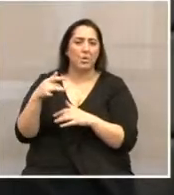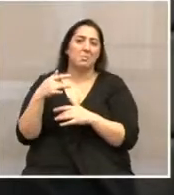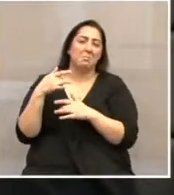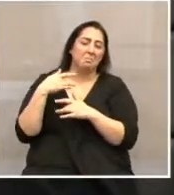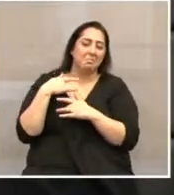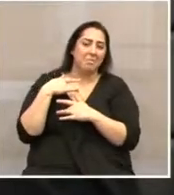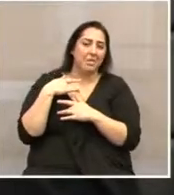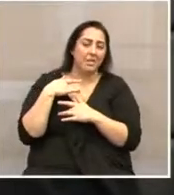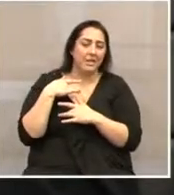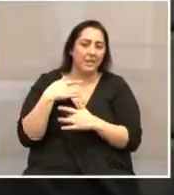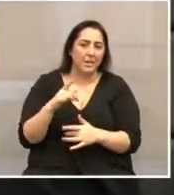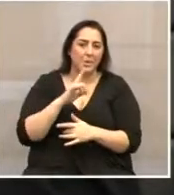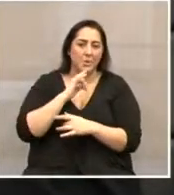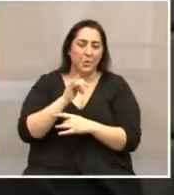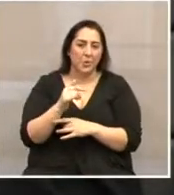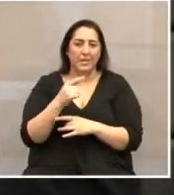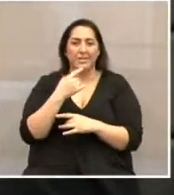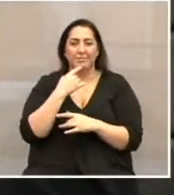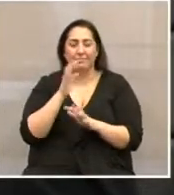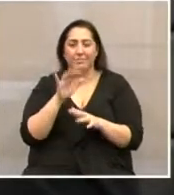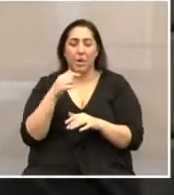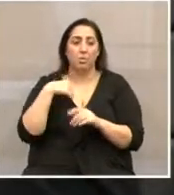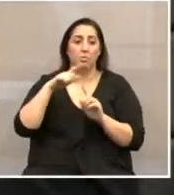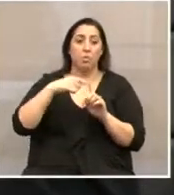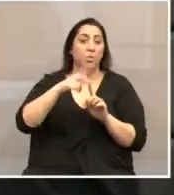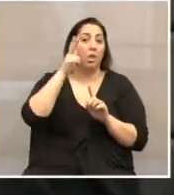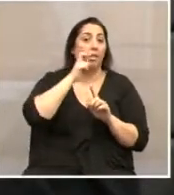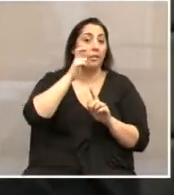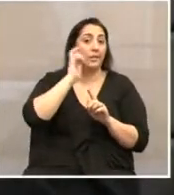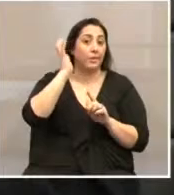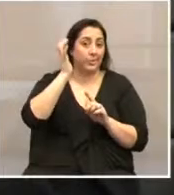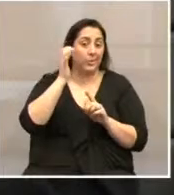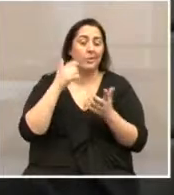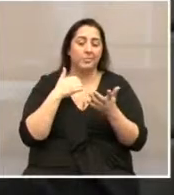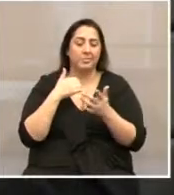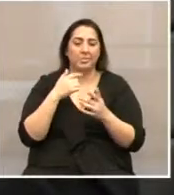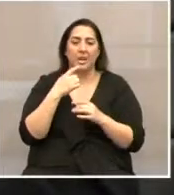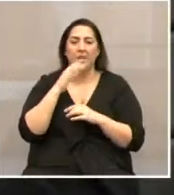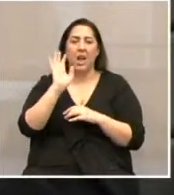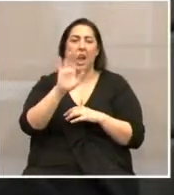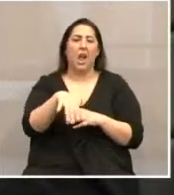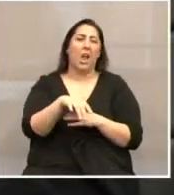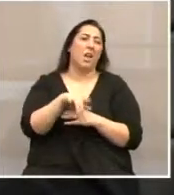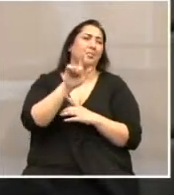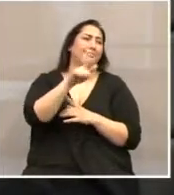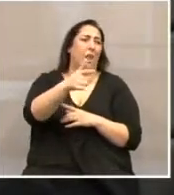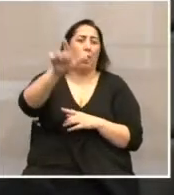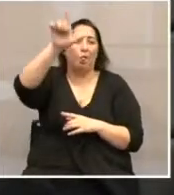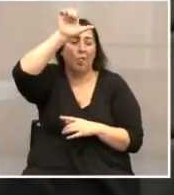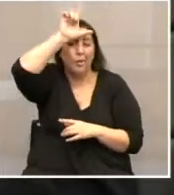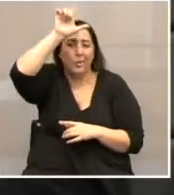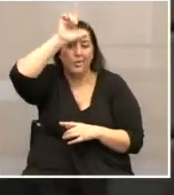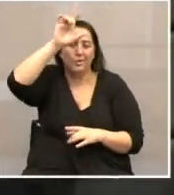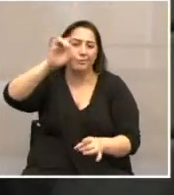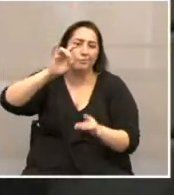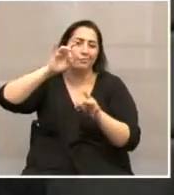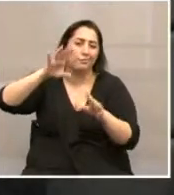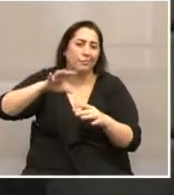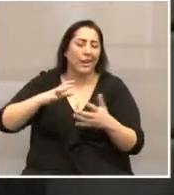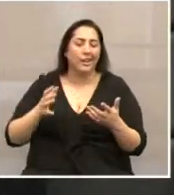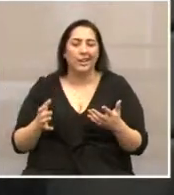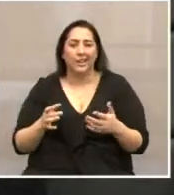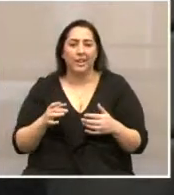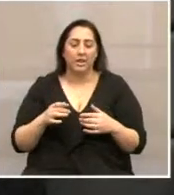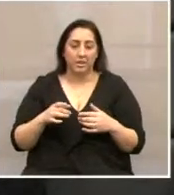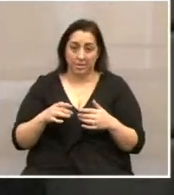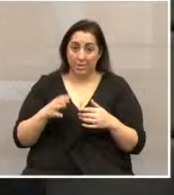cast, as we are listening to the radio this morning, for example, as the cry of a poor loser in a state where the